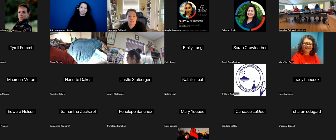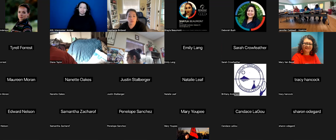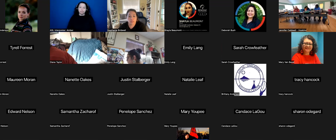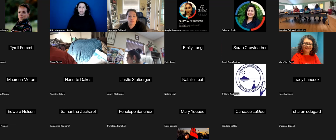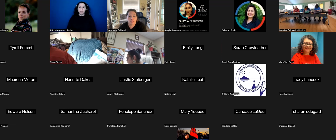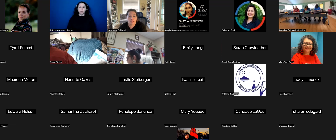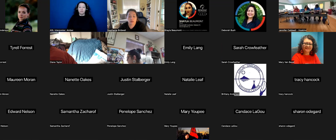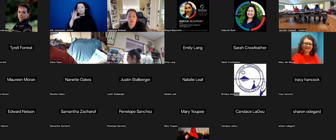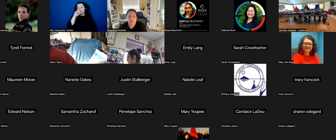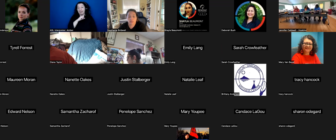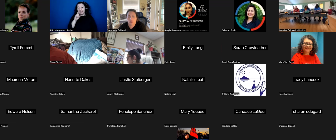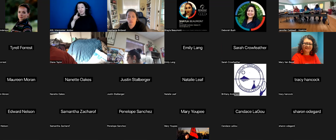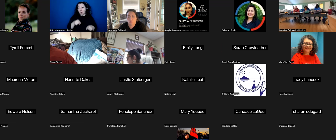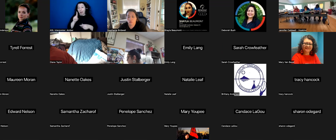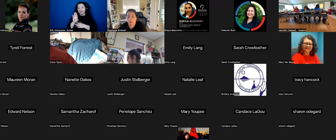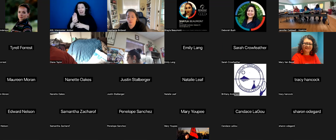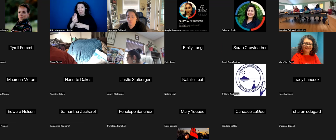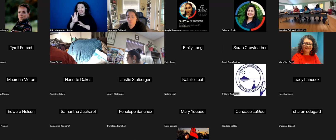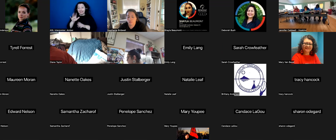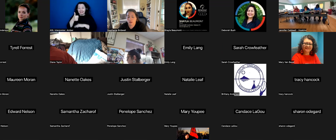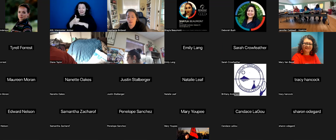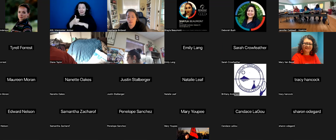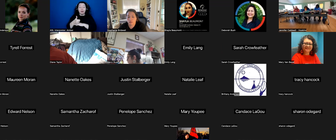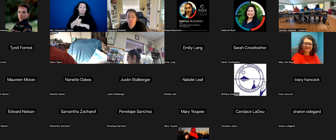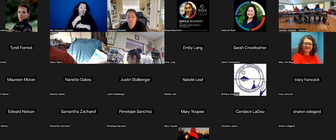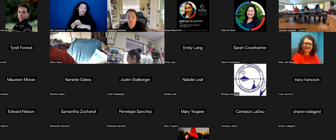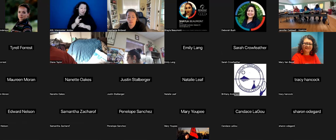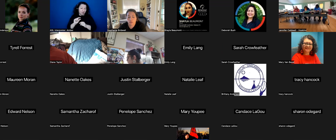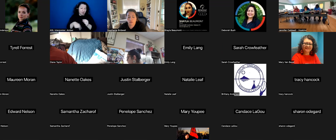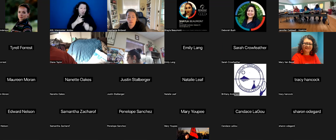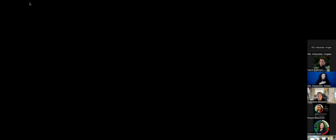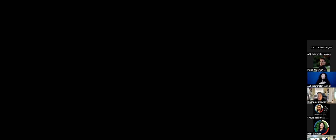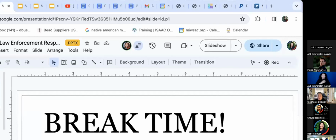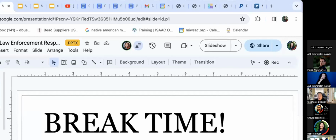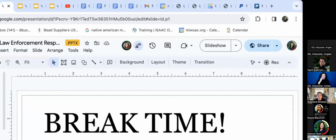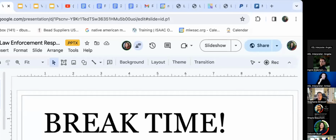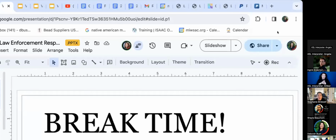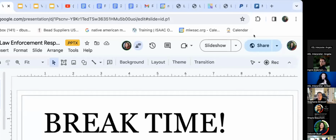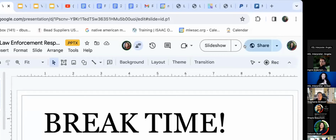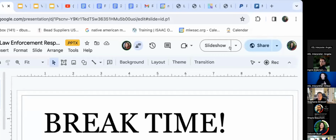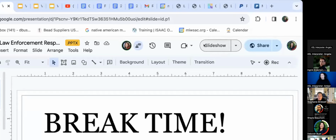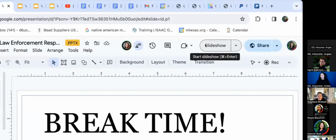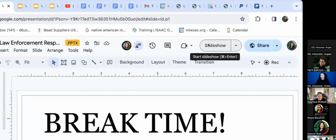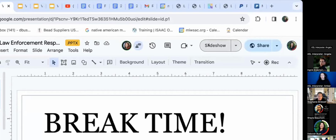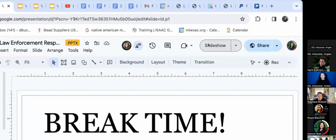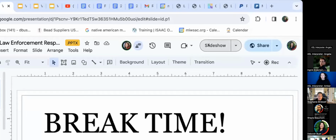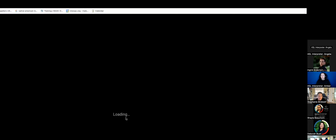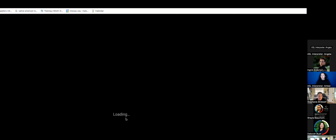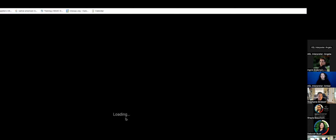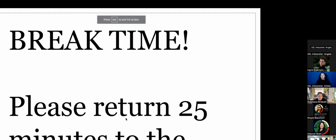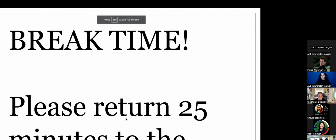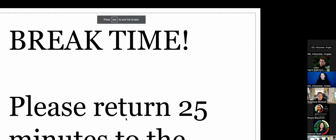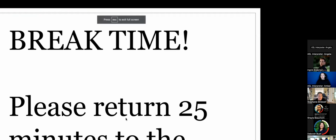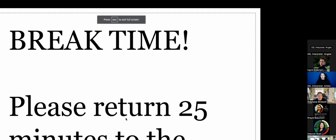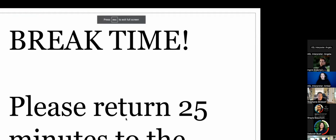And I guess while Deb's getting that up, I can tell you a little bit about my experience and background. And